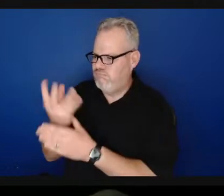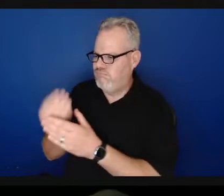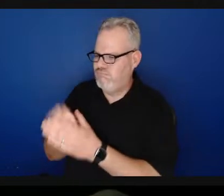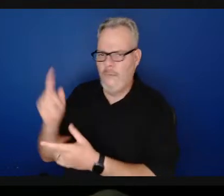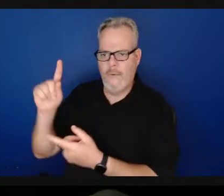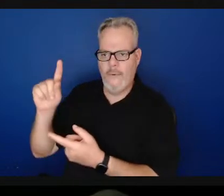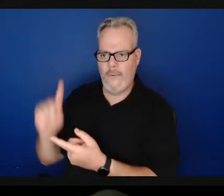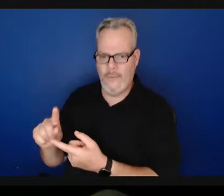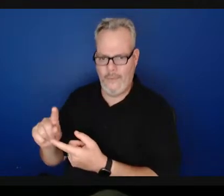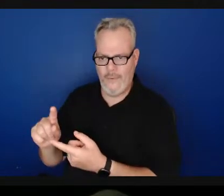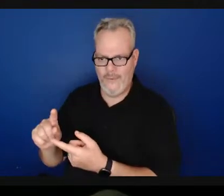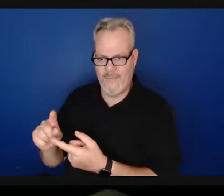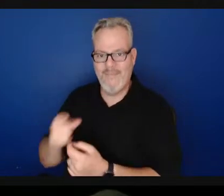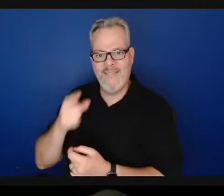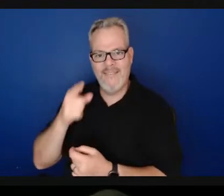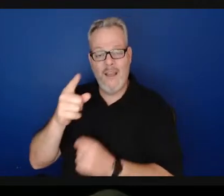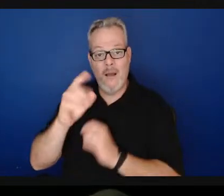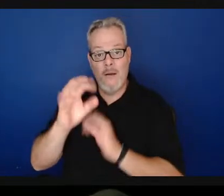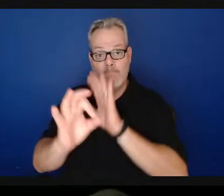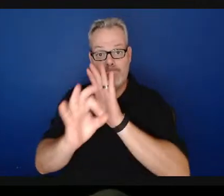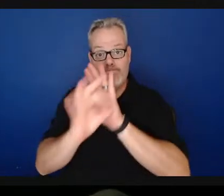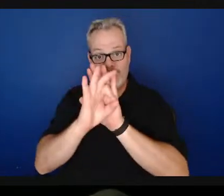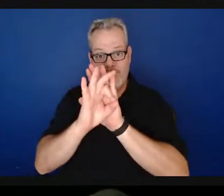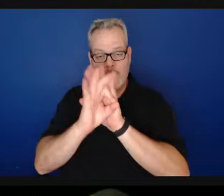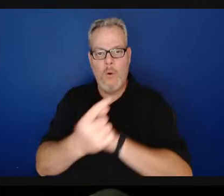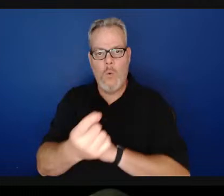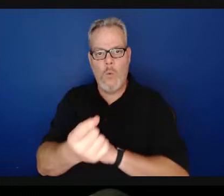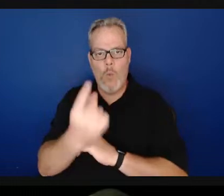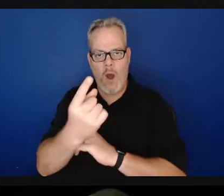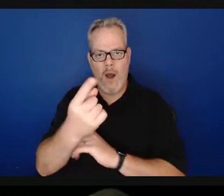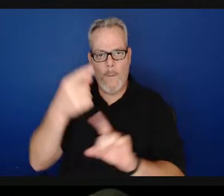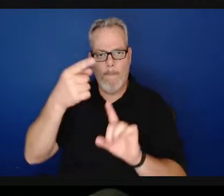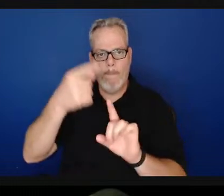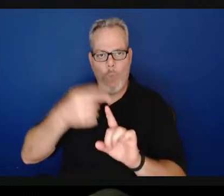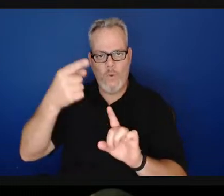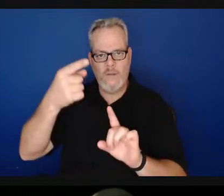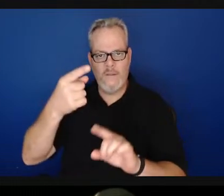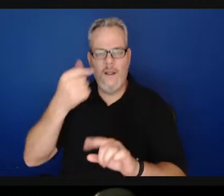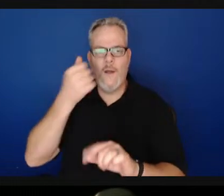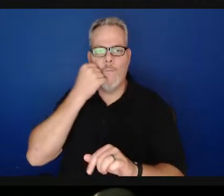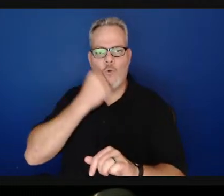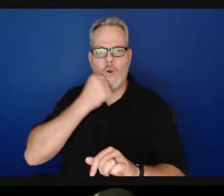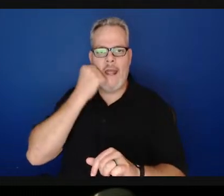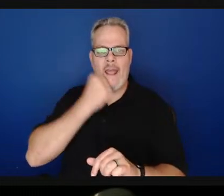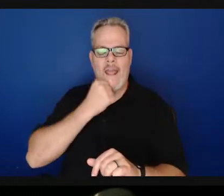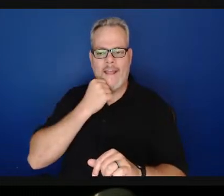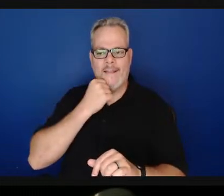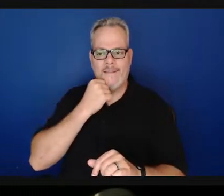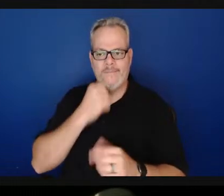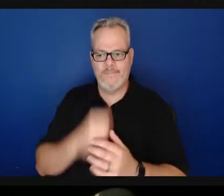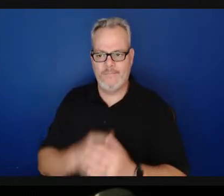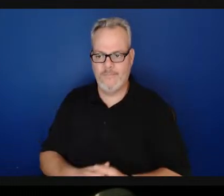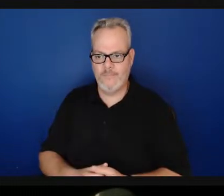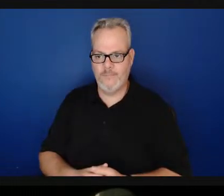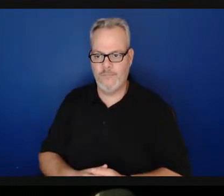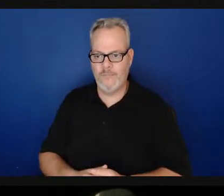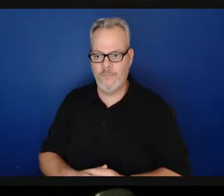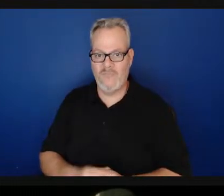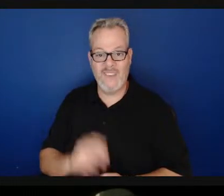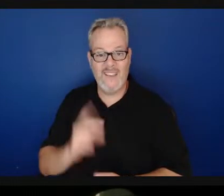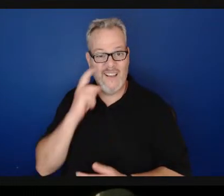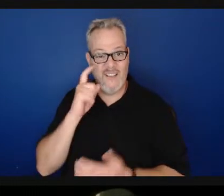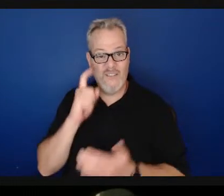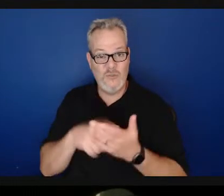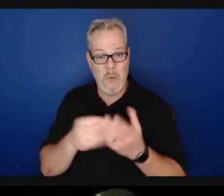per day, right? So our episode 5 is going to show up as just 1 point somewhere in here and might even look like some of this noise. But that's the scale